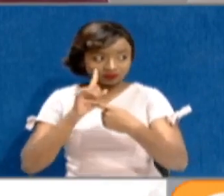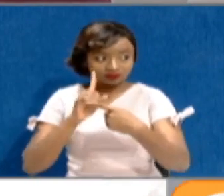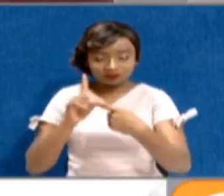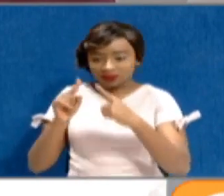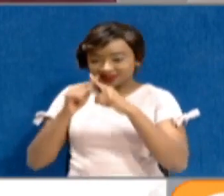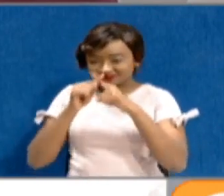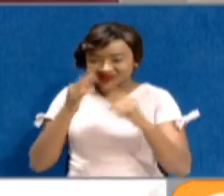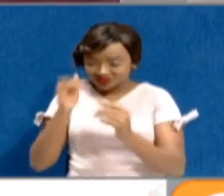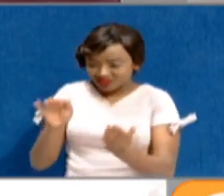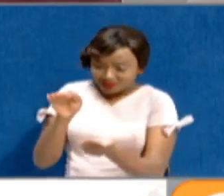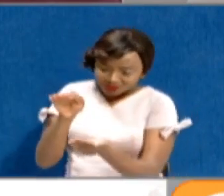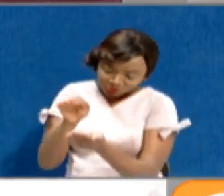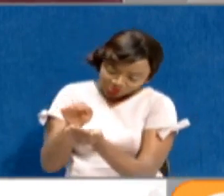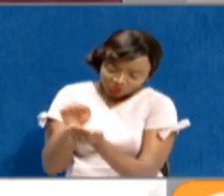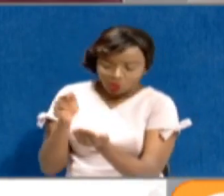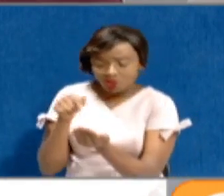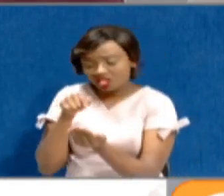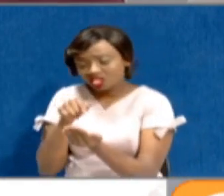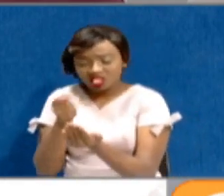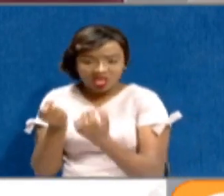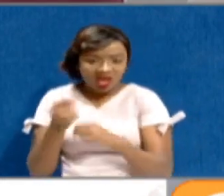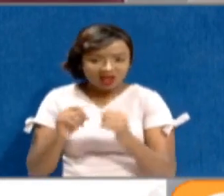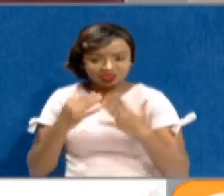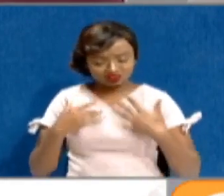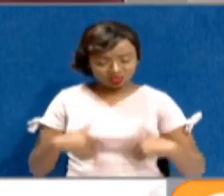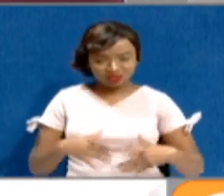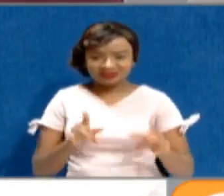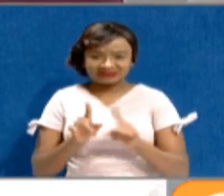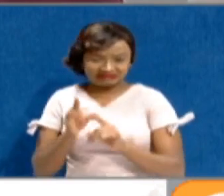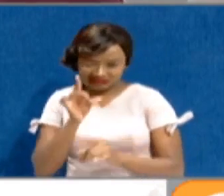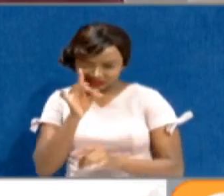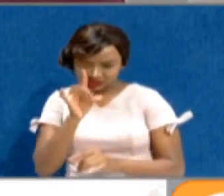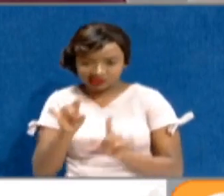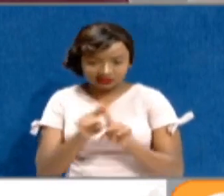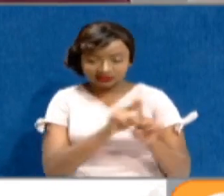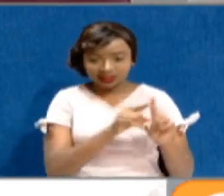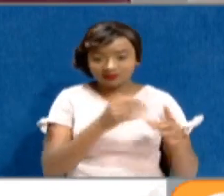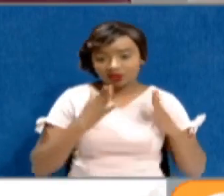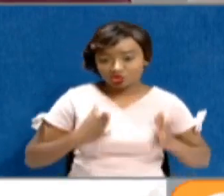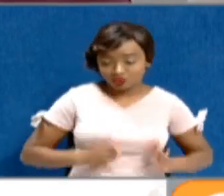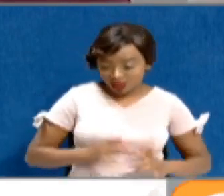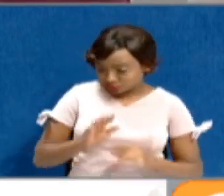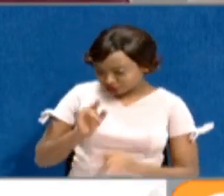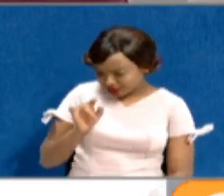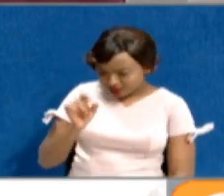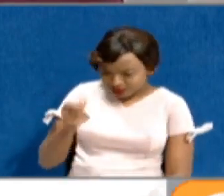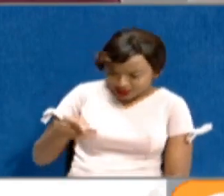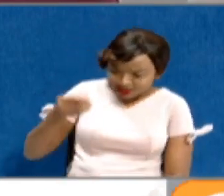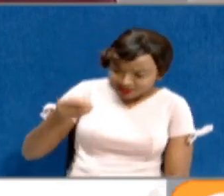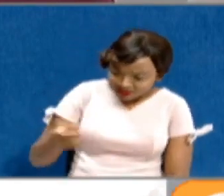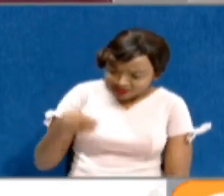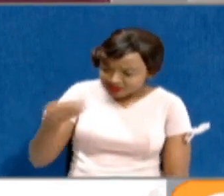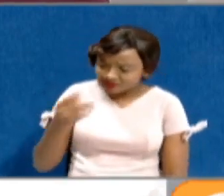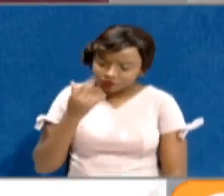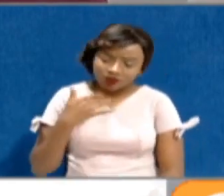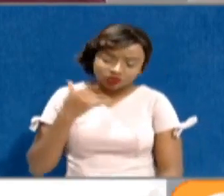They're used because they're small, they mimic the human response, and what you're doing at that stage is you are testing for safety and an